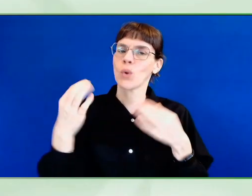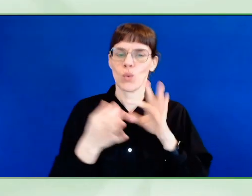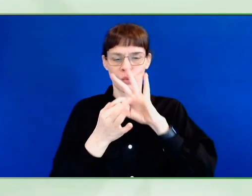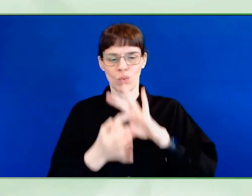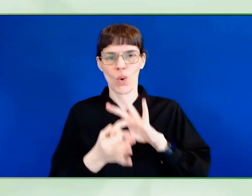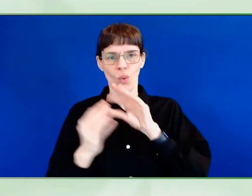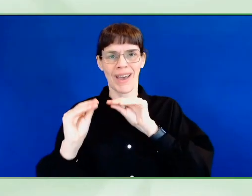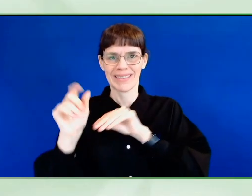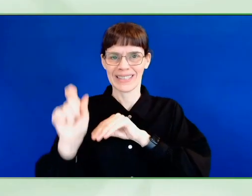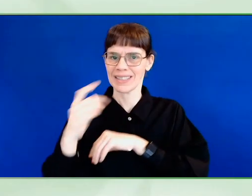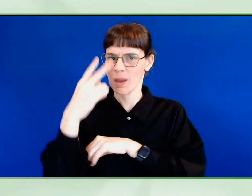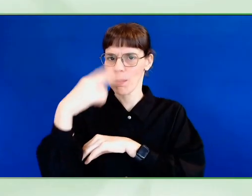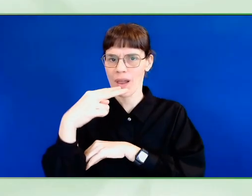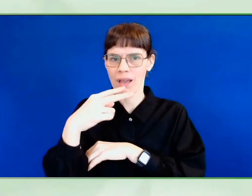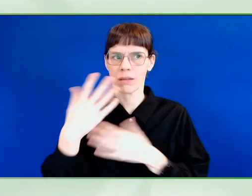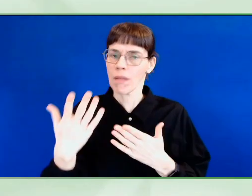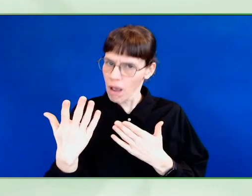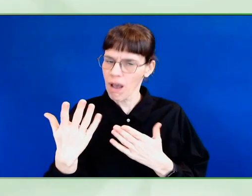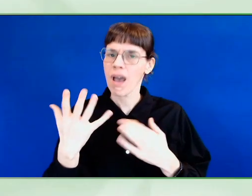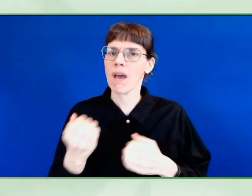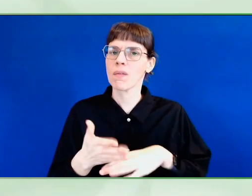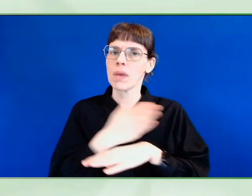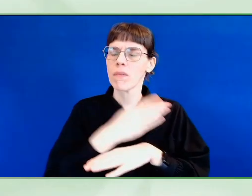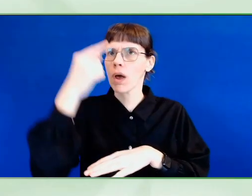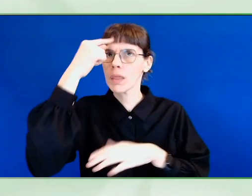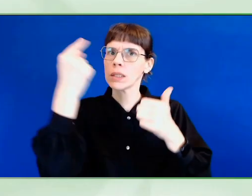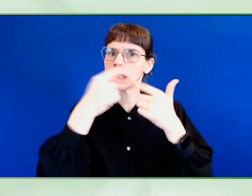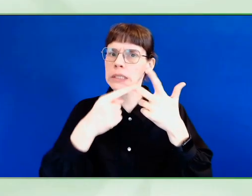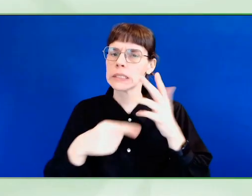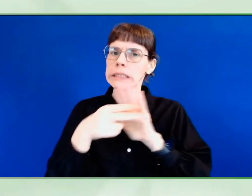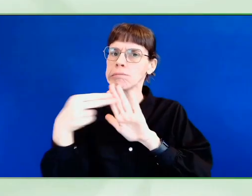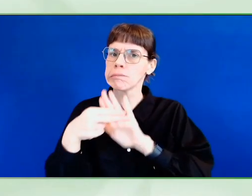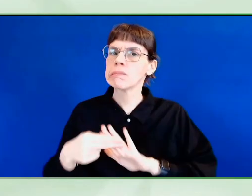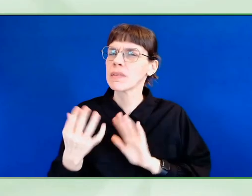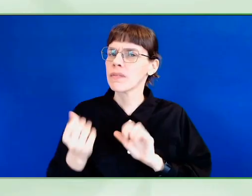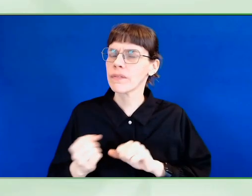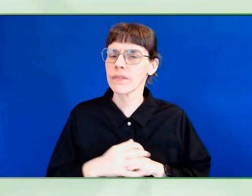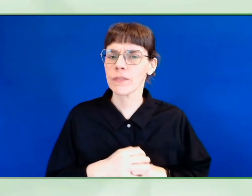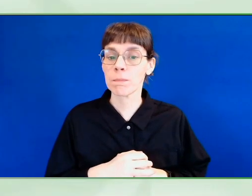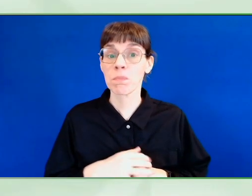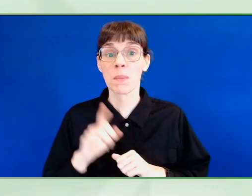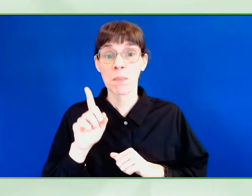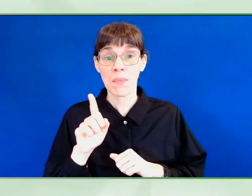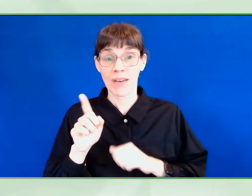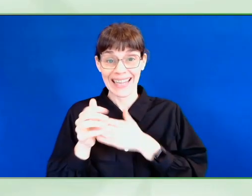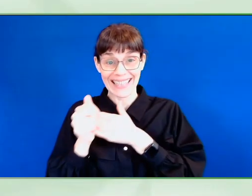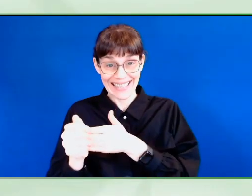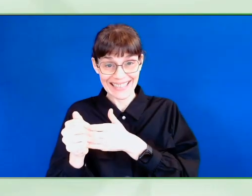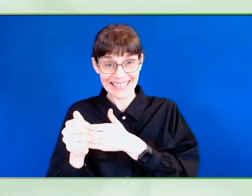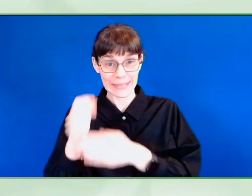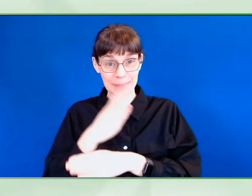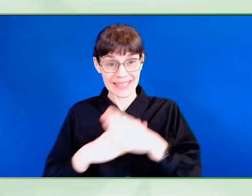blind? That is where we know that disabled leadership in this industry that plays such